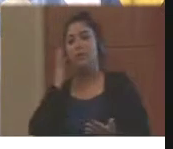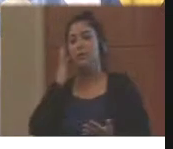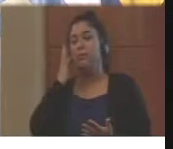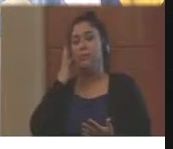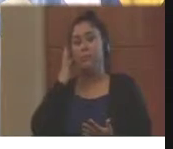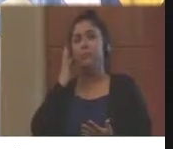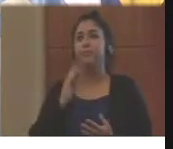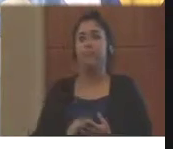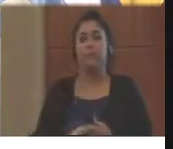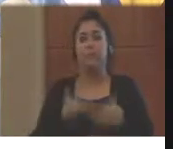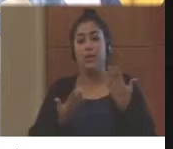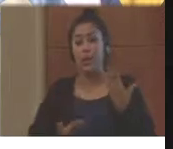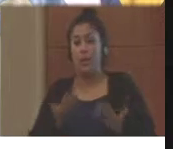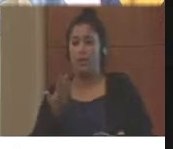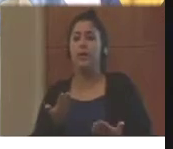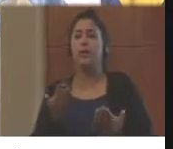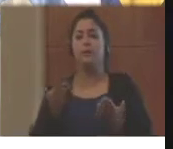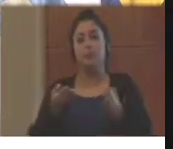damage should have